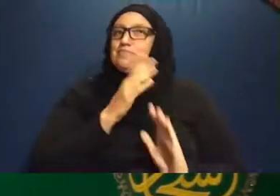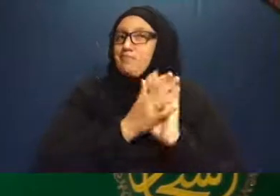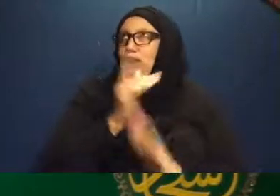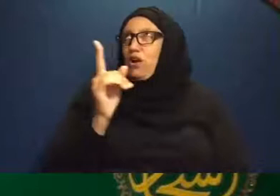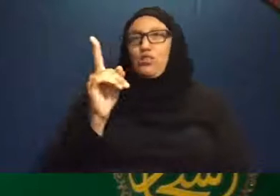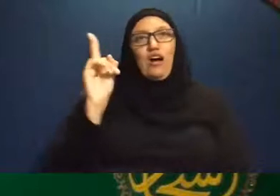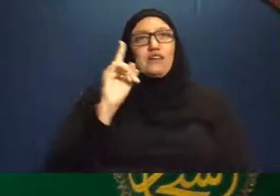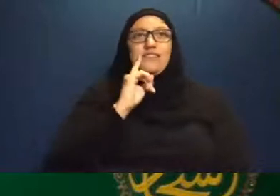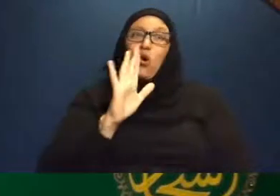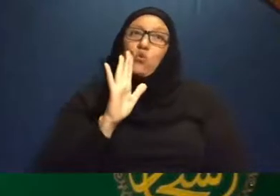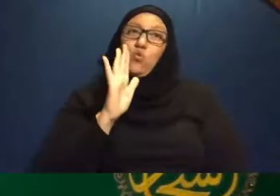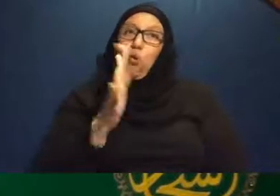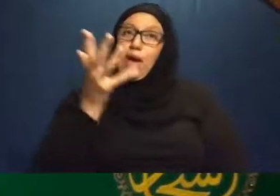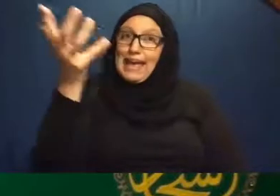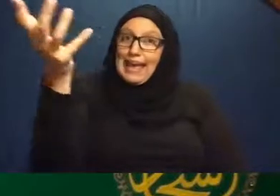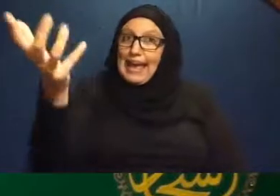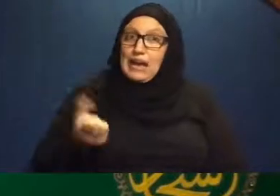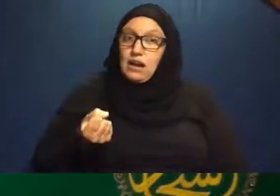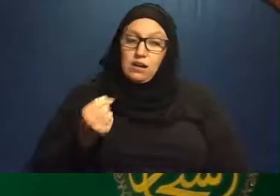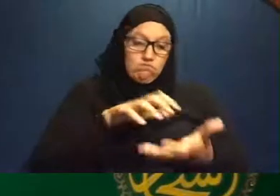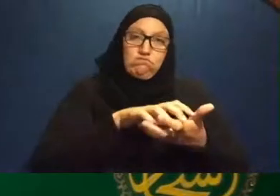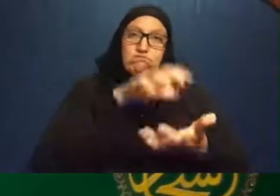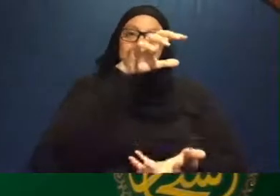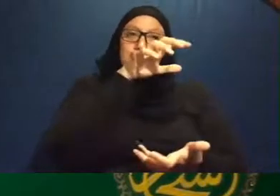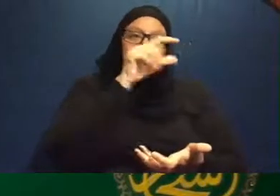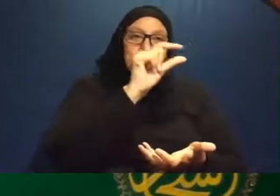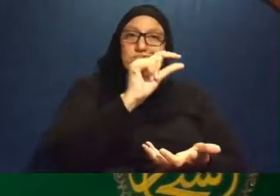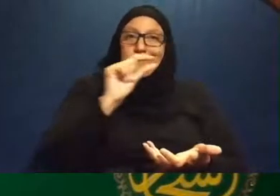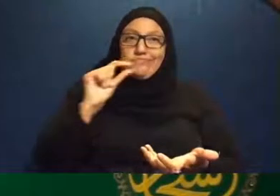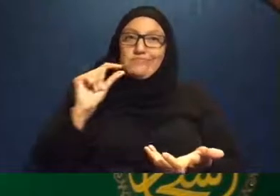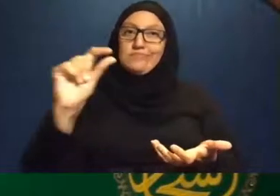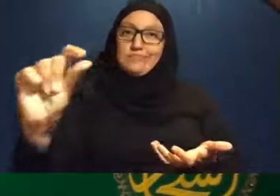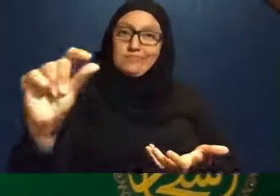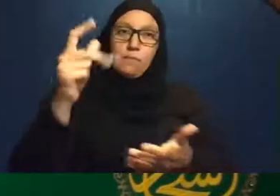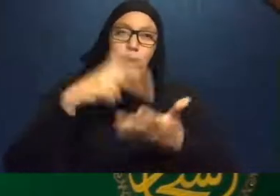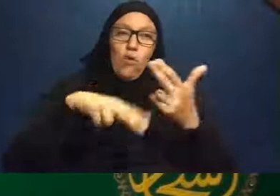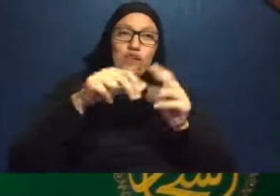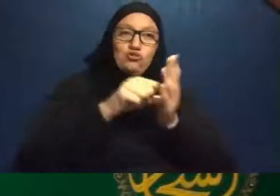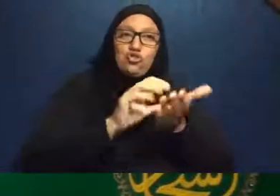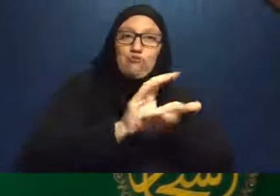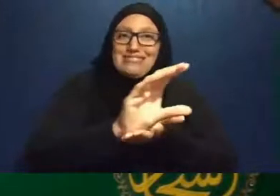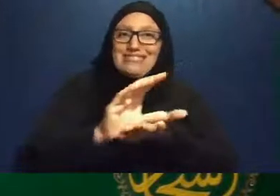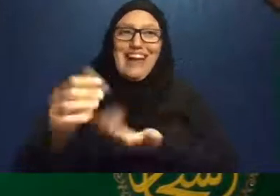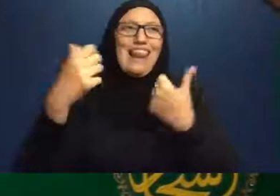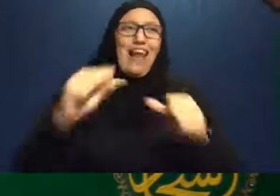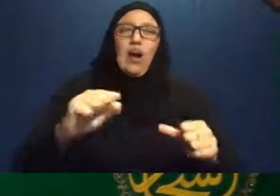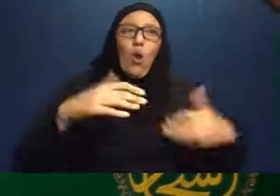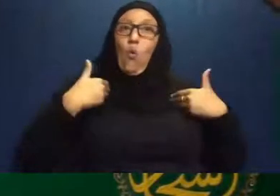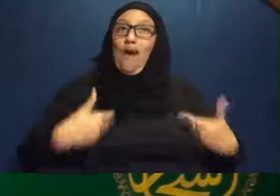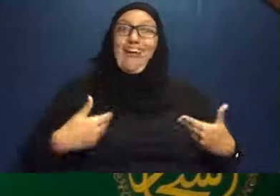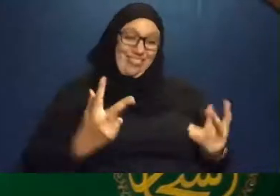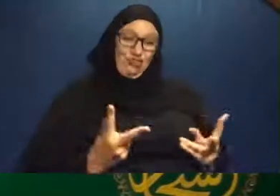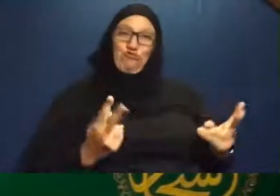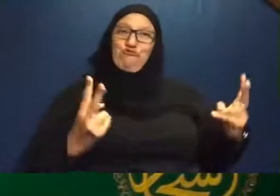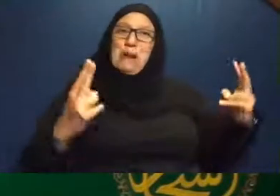when God says, when I'm telling you to give a portion of a part of your income as a charity donation, it's just like you're trimming